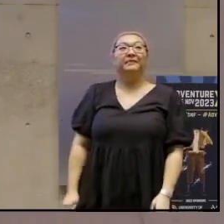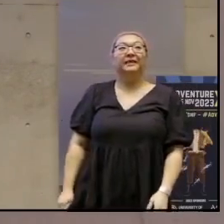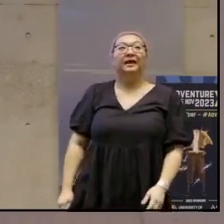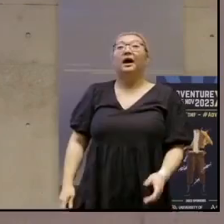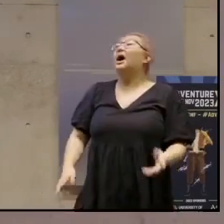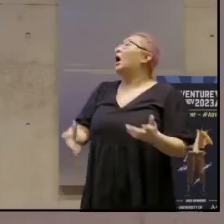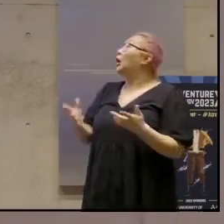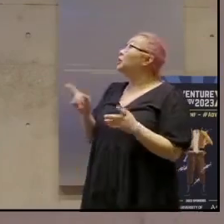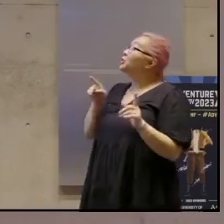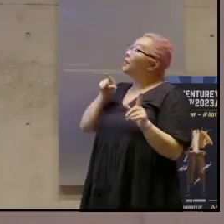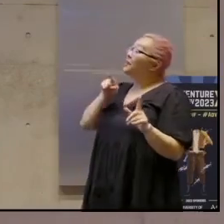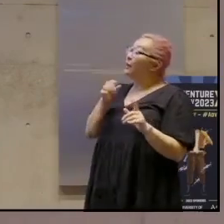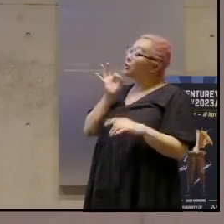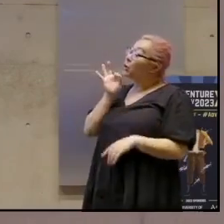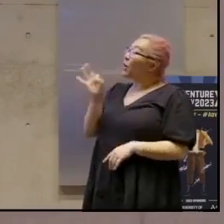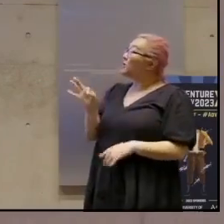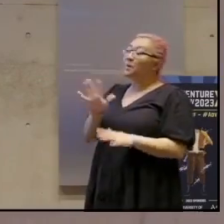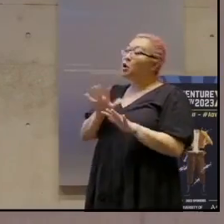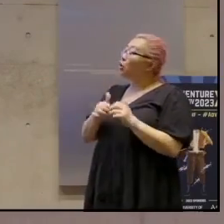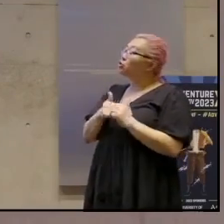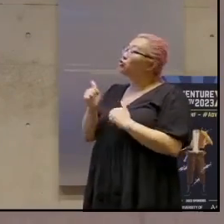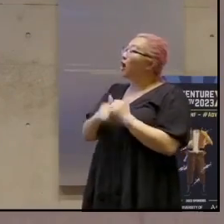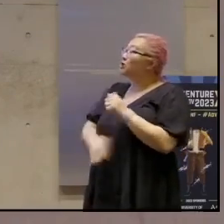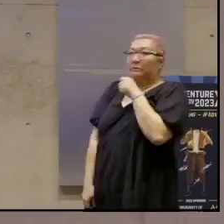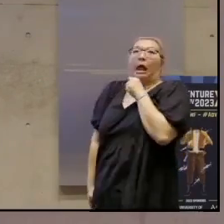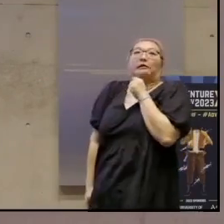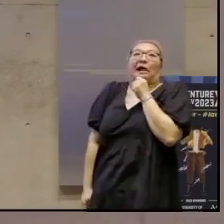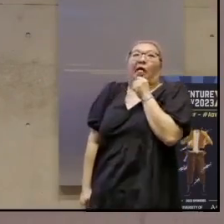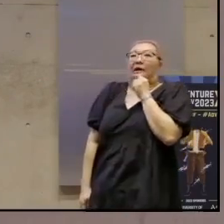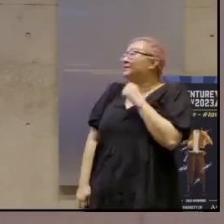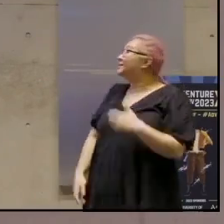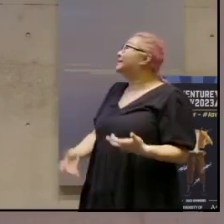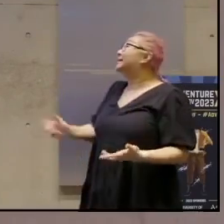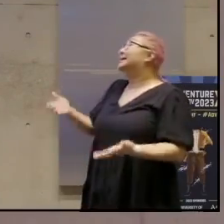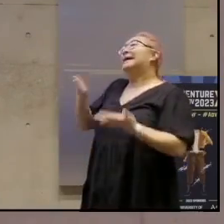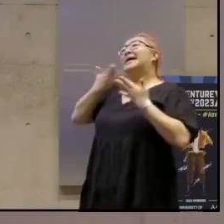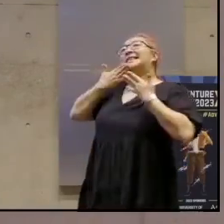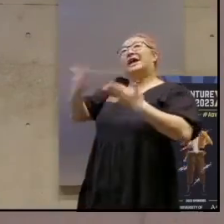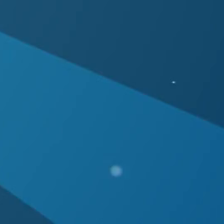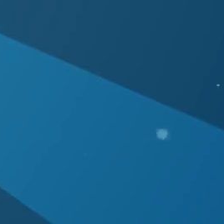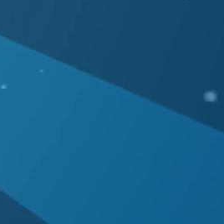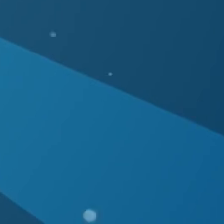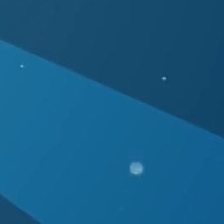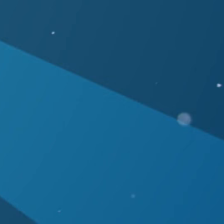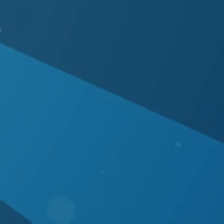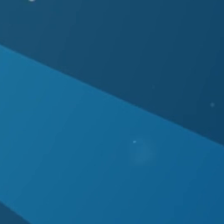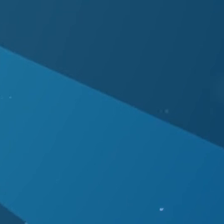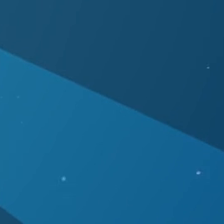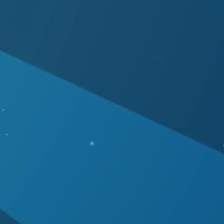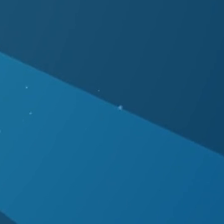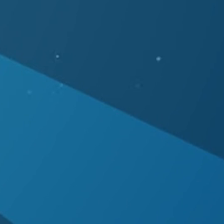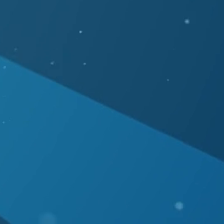question, It was which I think is very 100% appropriate. agree. Hard agree. Thank you very much, Christopher Morrison. Thank you, folks.